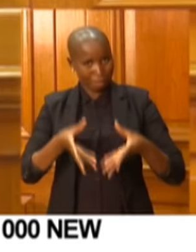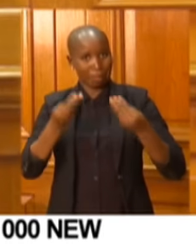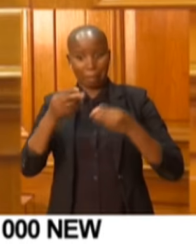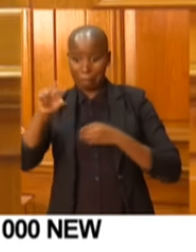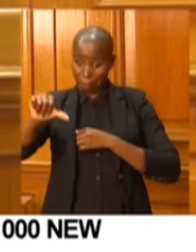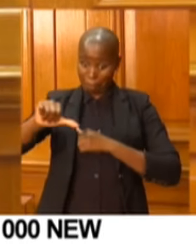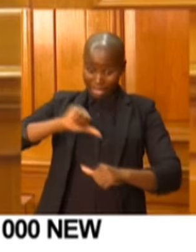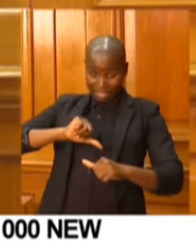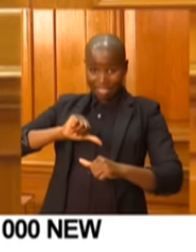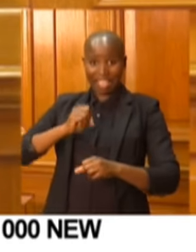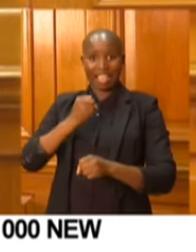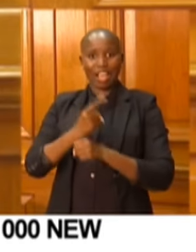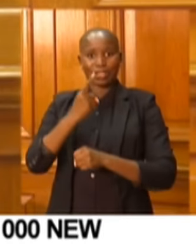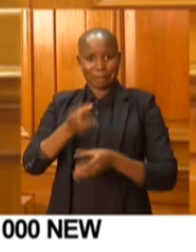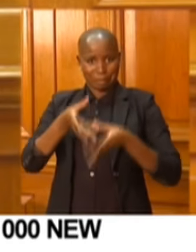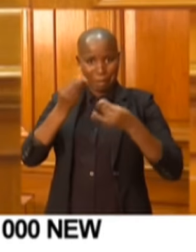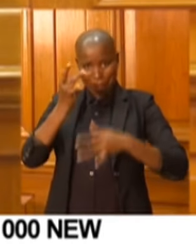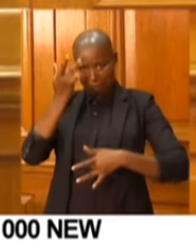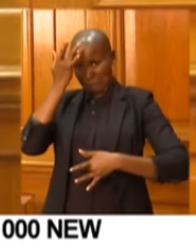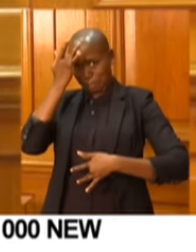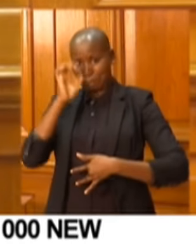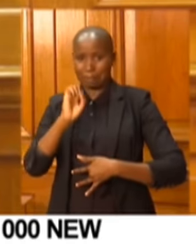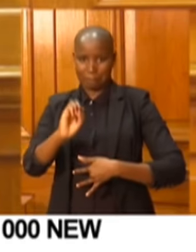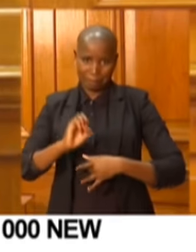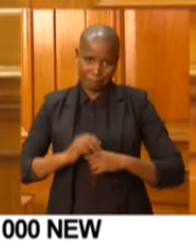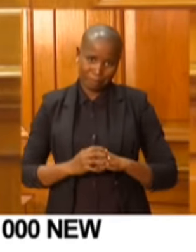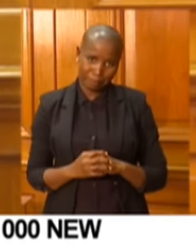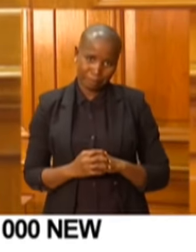return following their festive break.